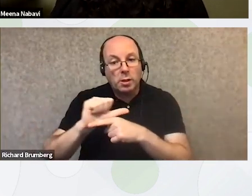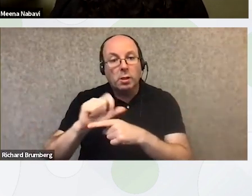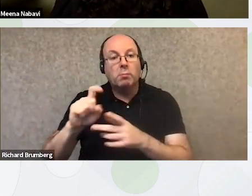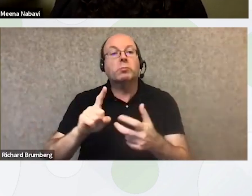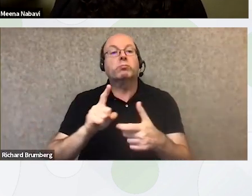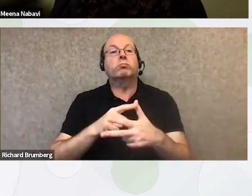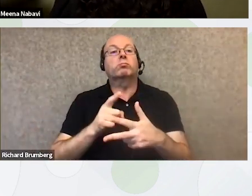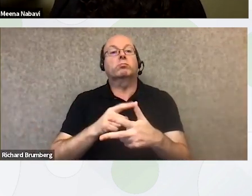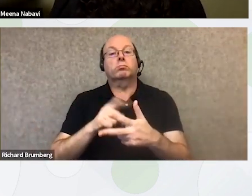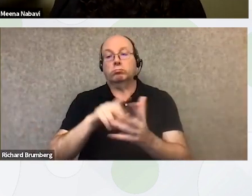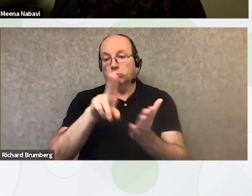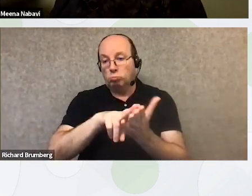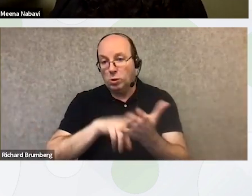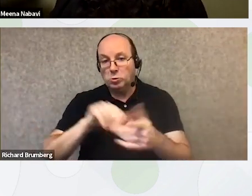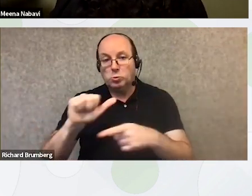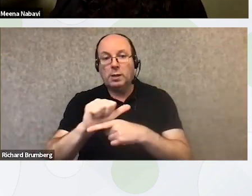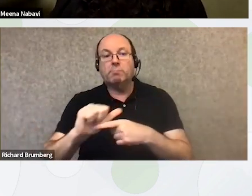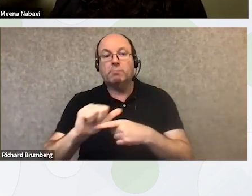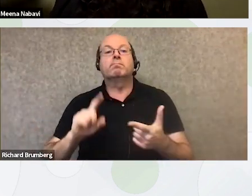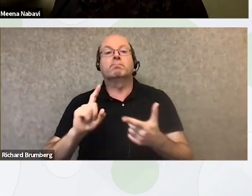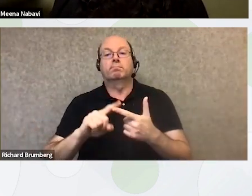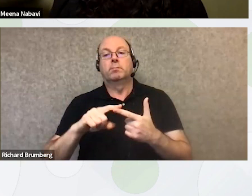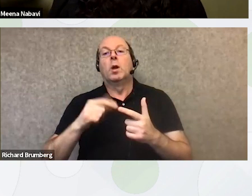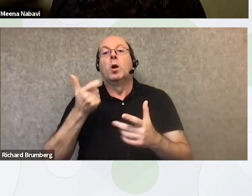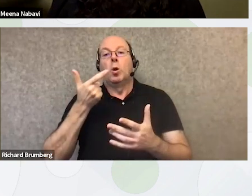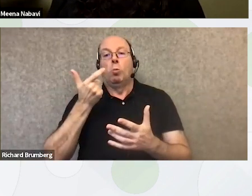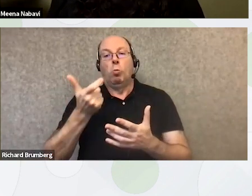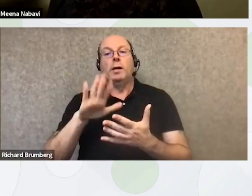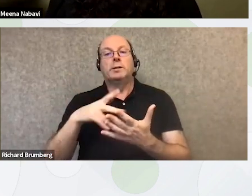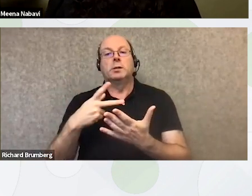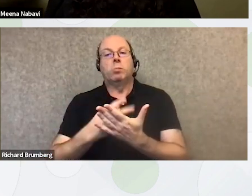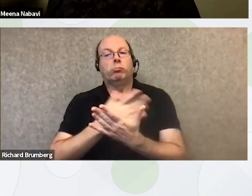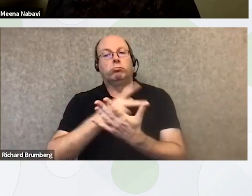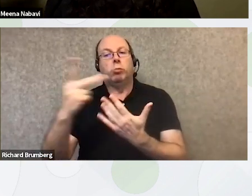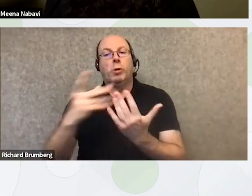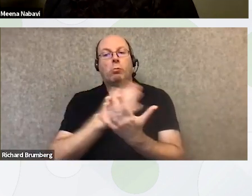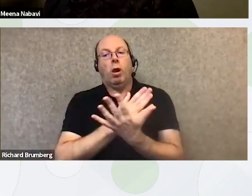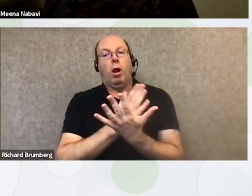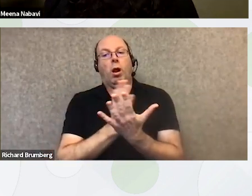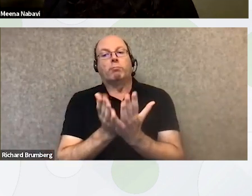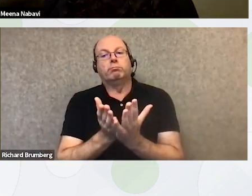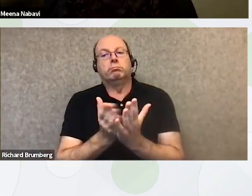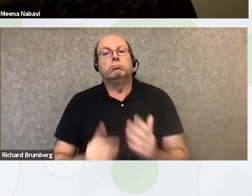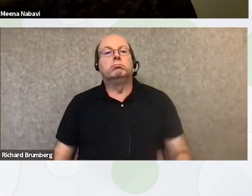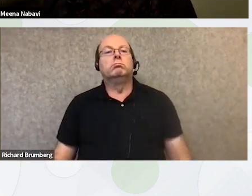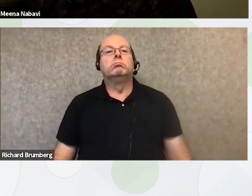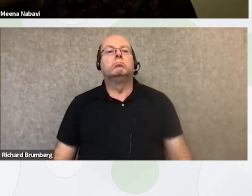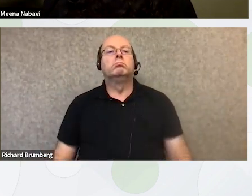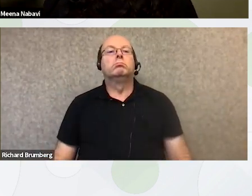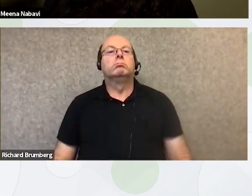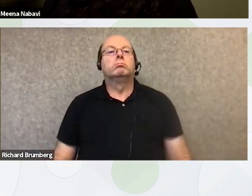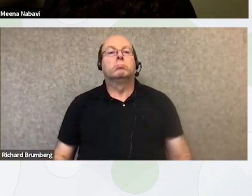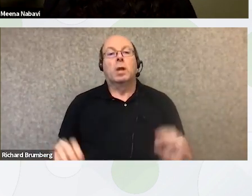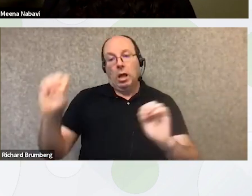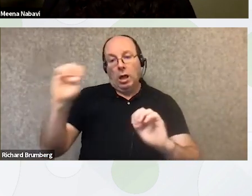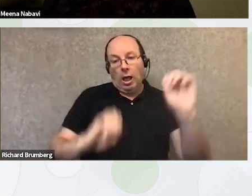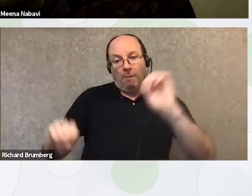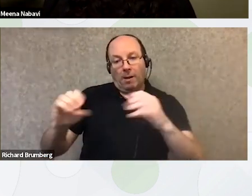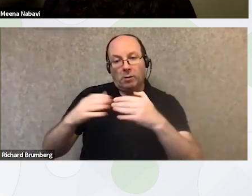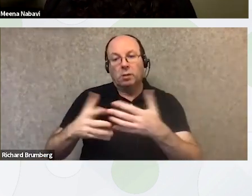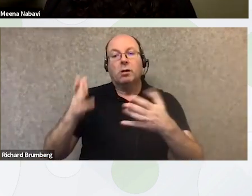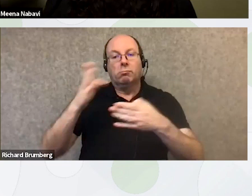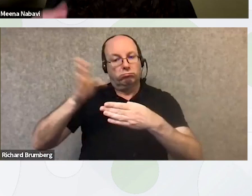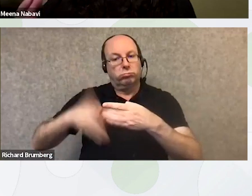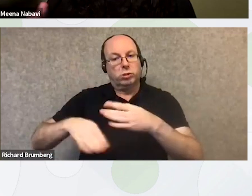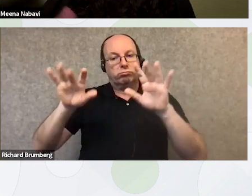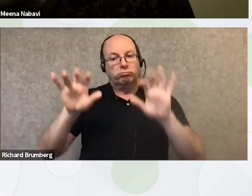1, register for the training, 2, watch the entire program, 3, complete the evaluation following the